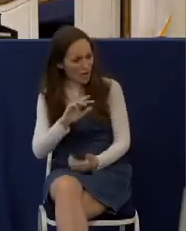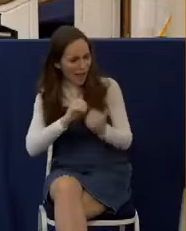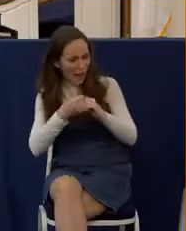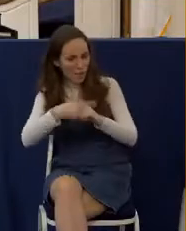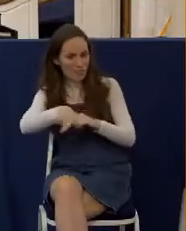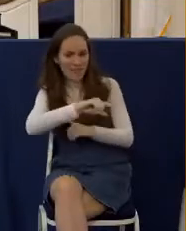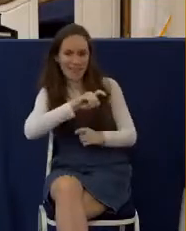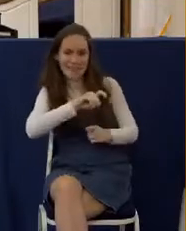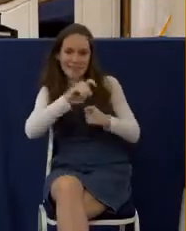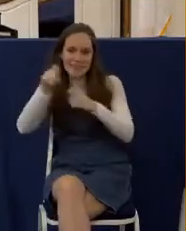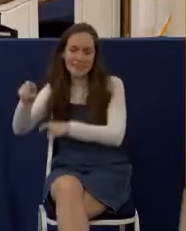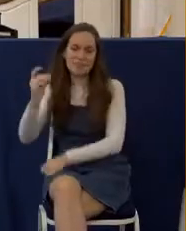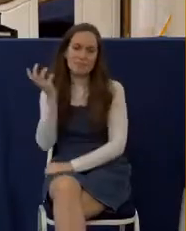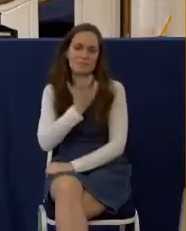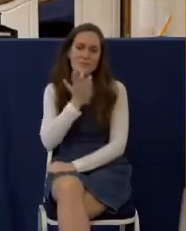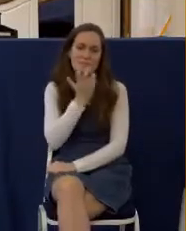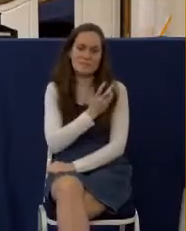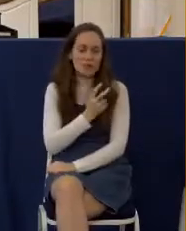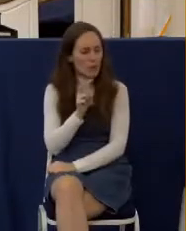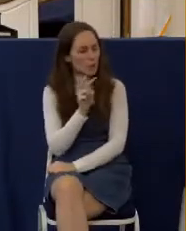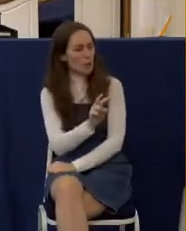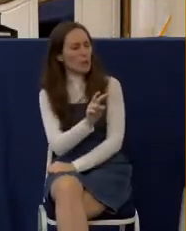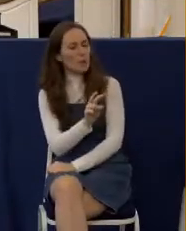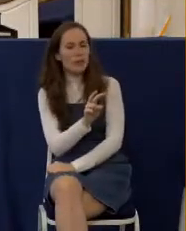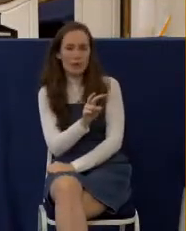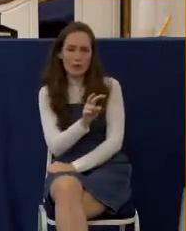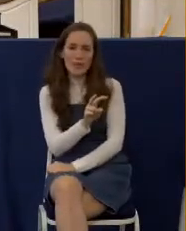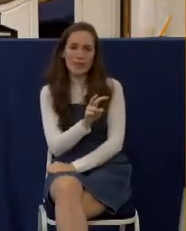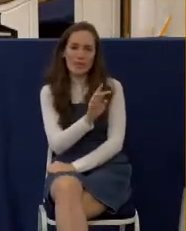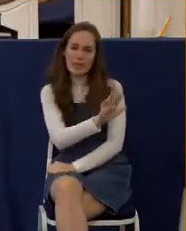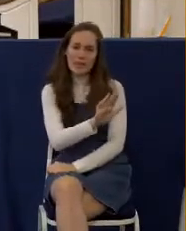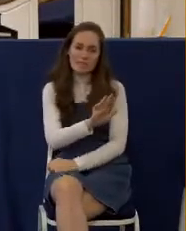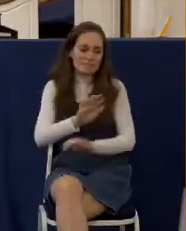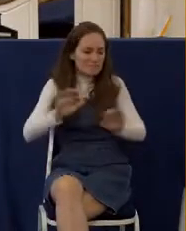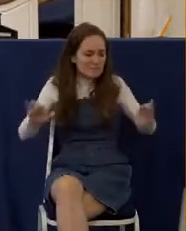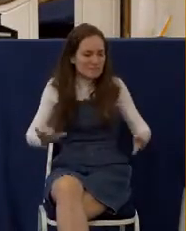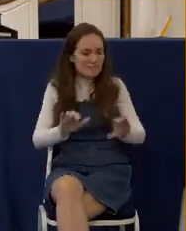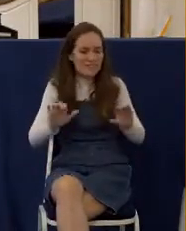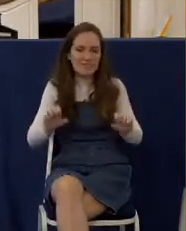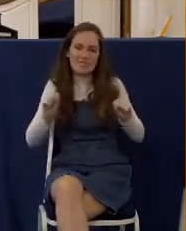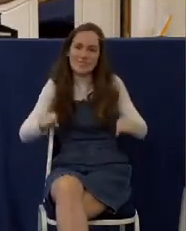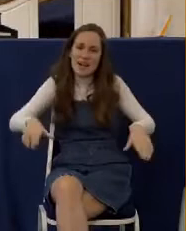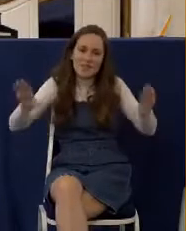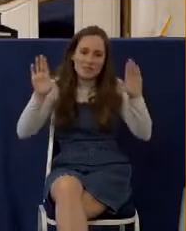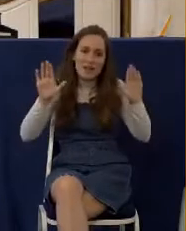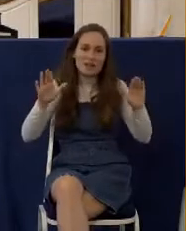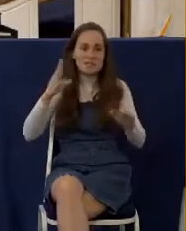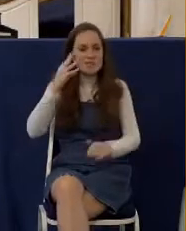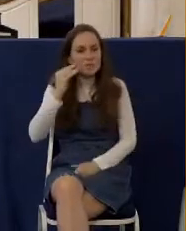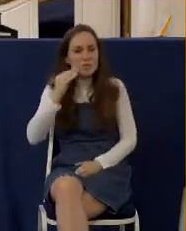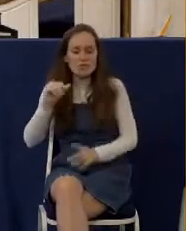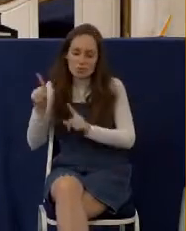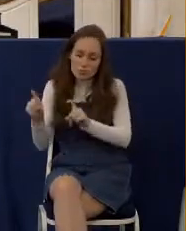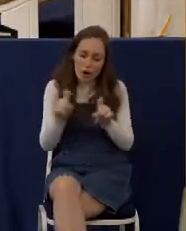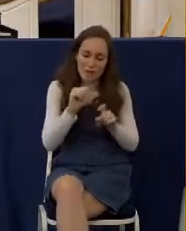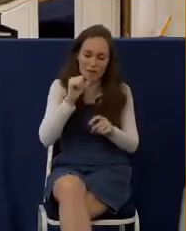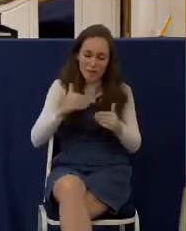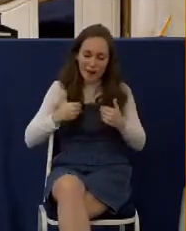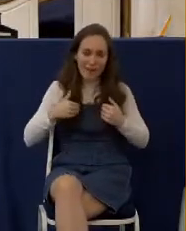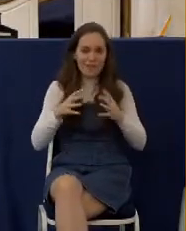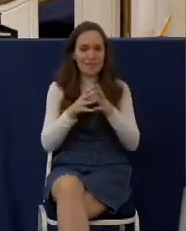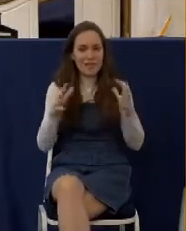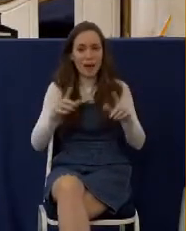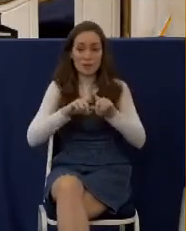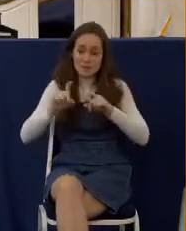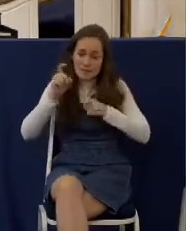give. Look at the manner. Look at the sacrifice. They're in trials. They don't have a lot. They give